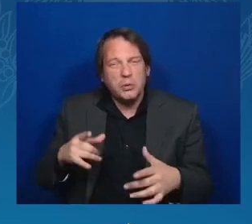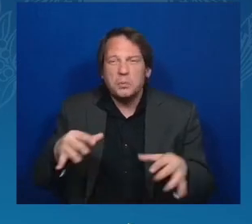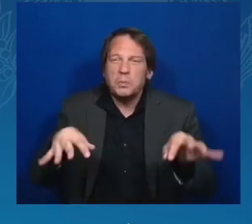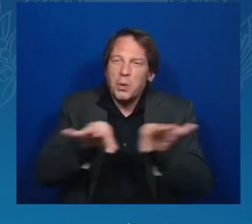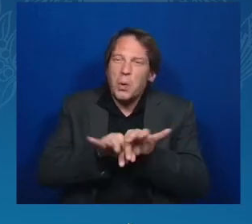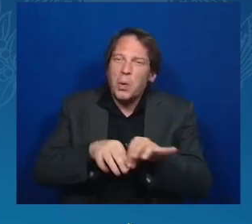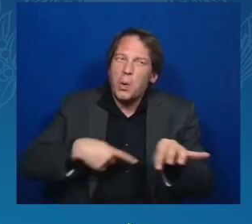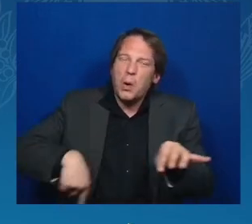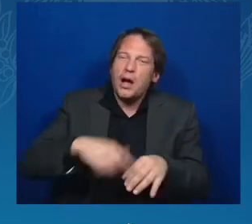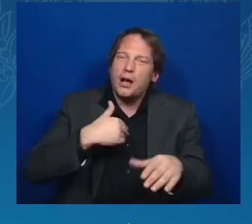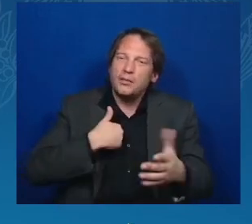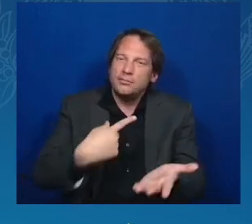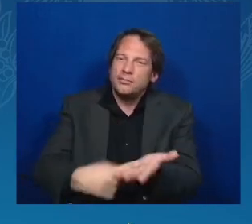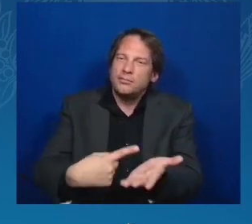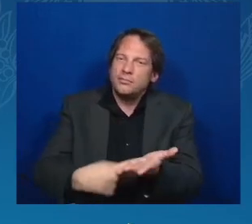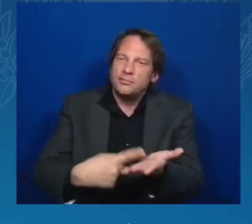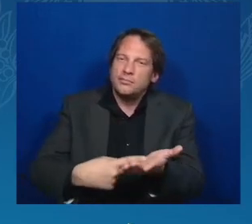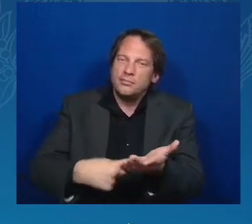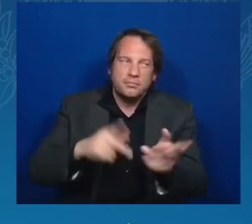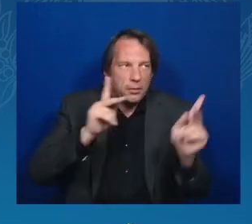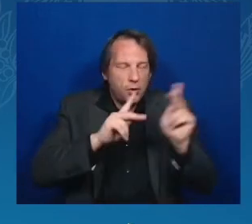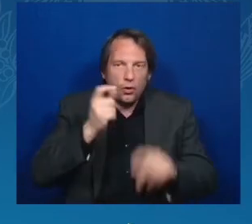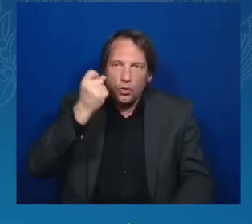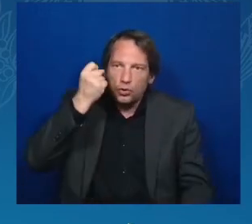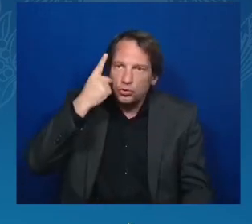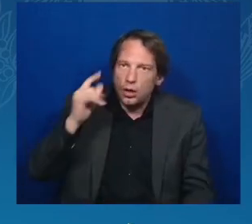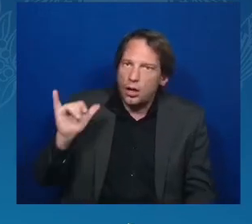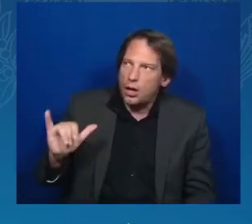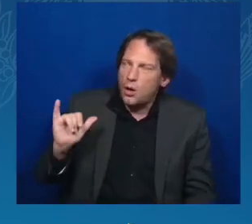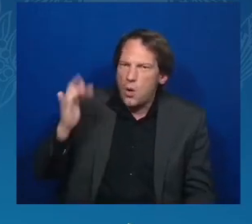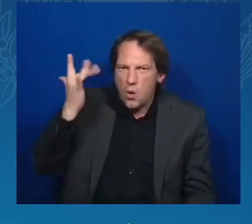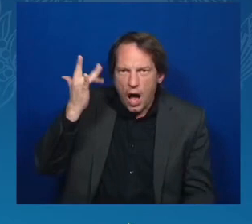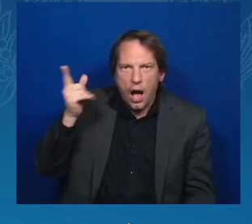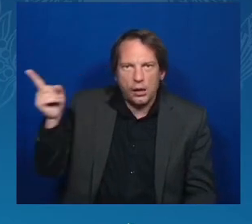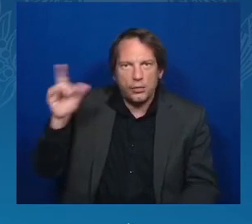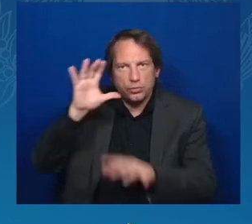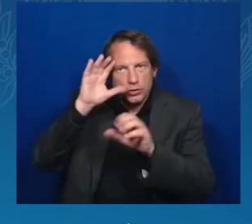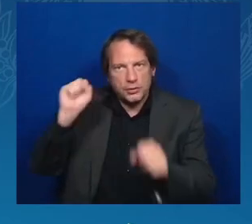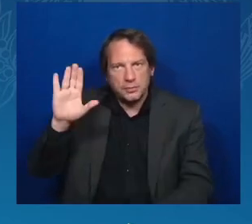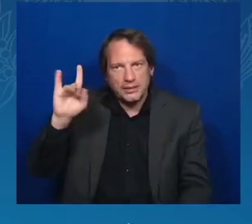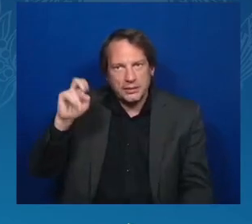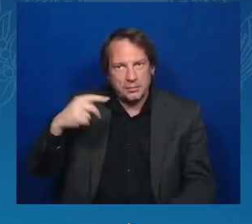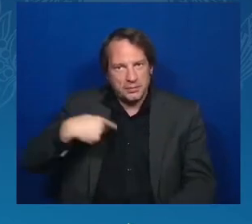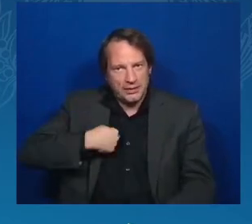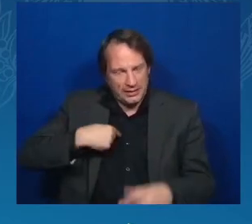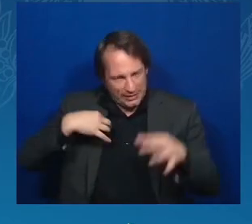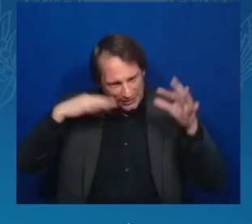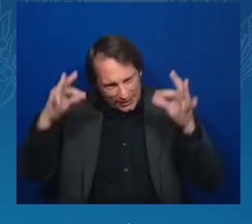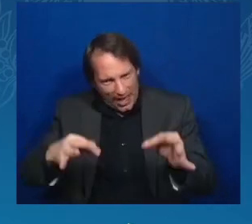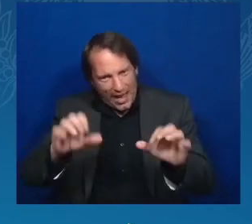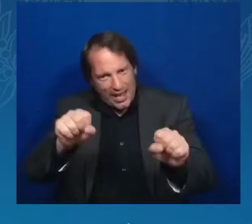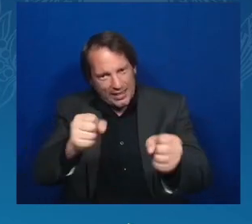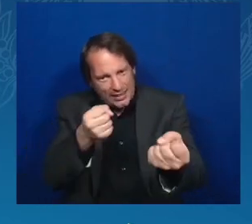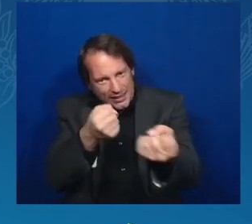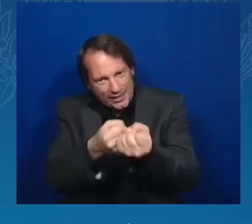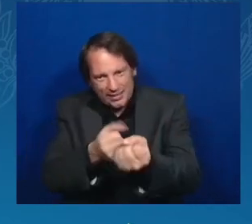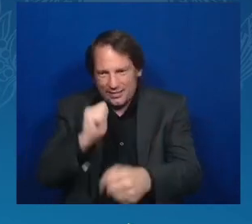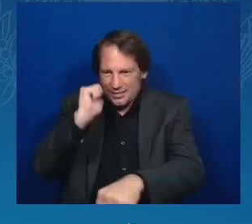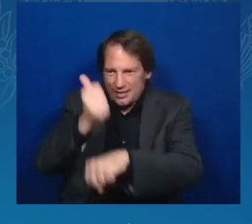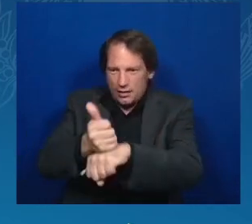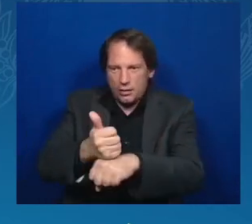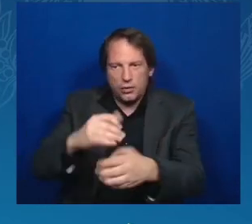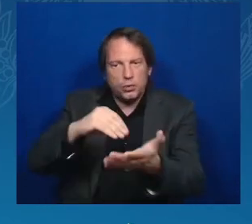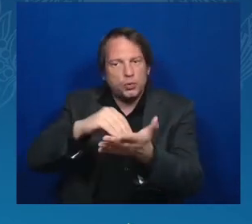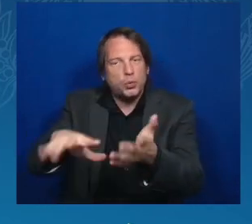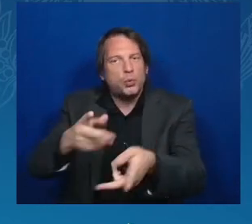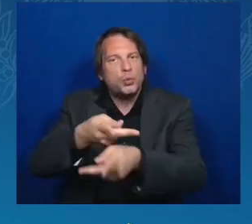our administration decided to do this, it really was, yes, about the individuals who are here, but I